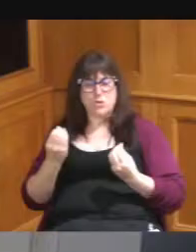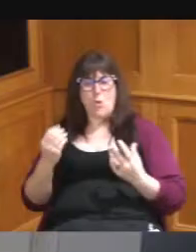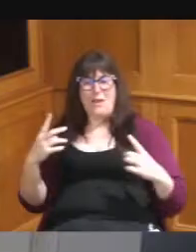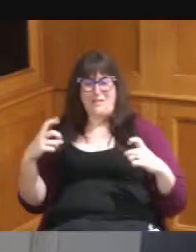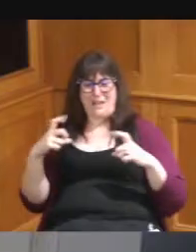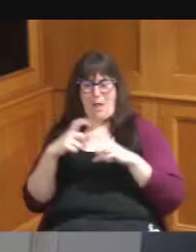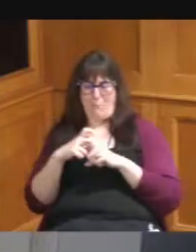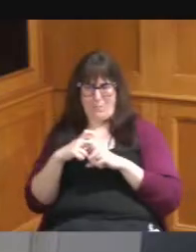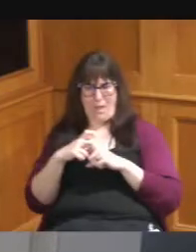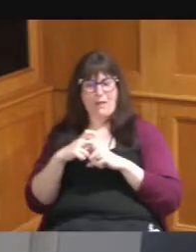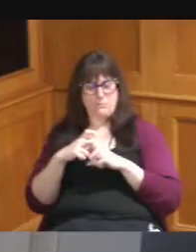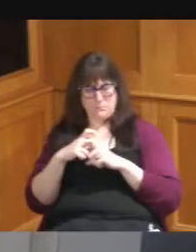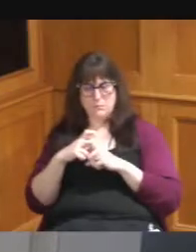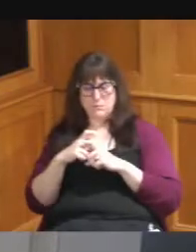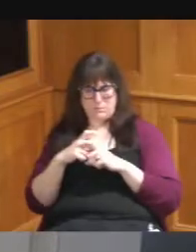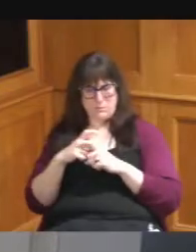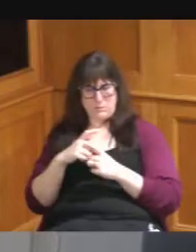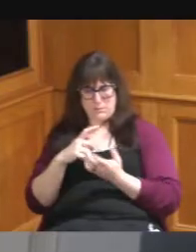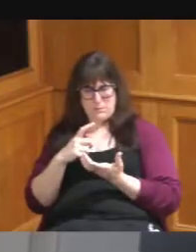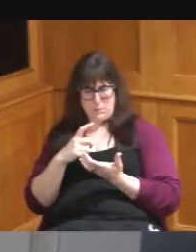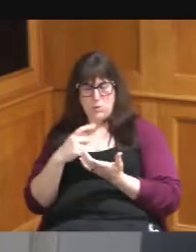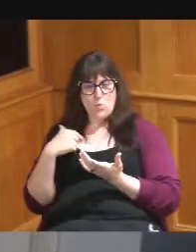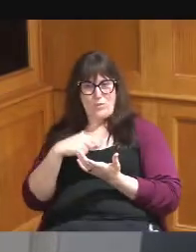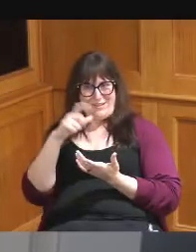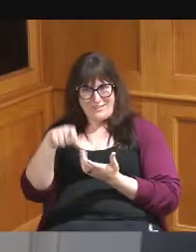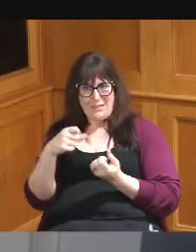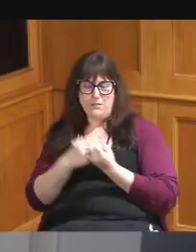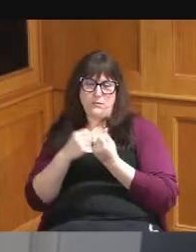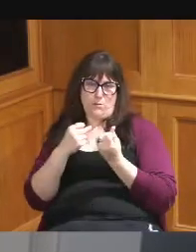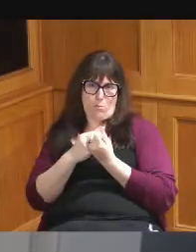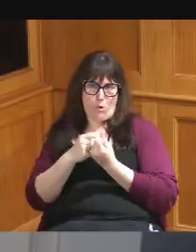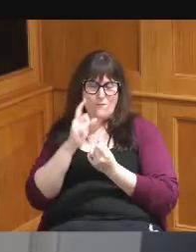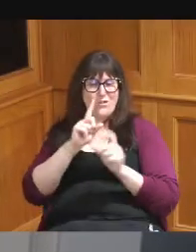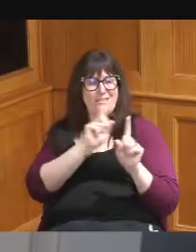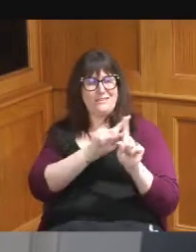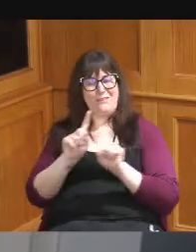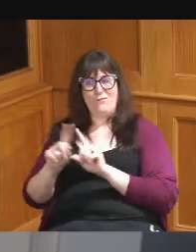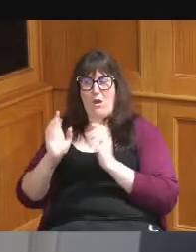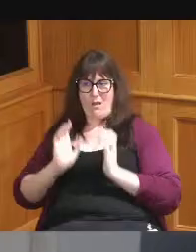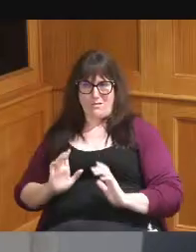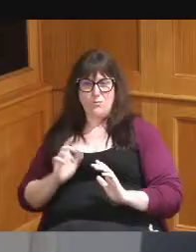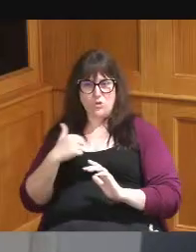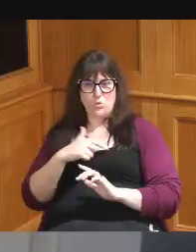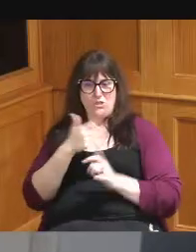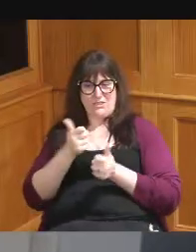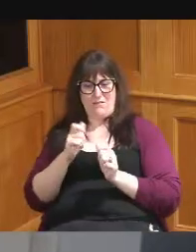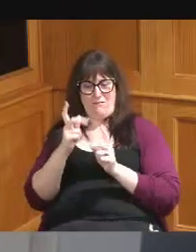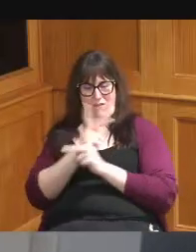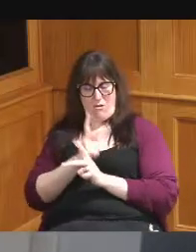complexity and the degree of support that would be needed to utilize it for different customers. So